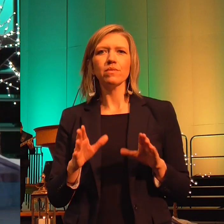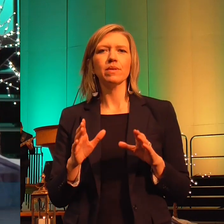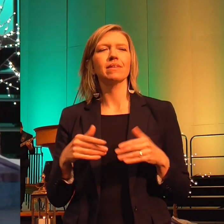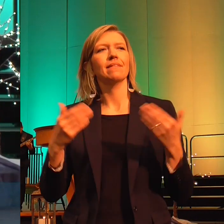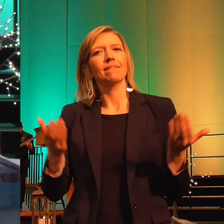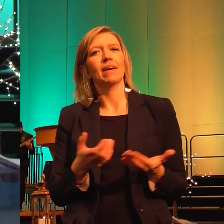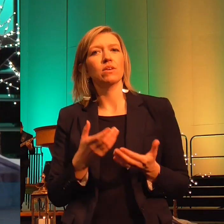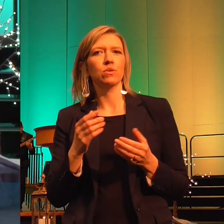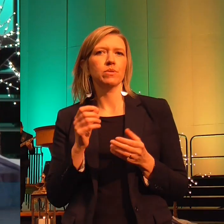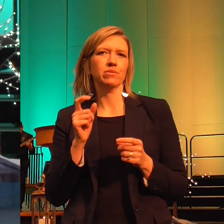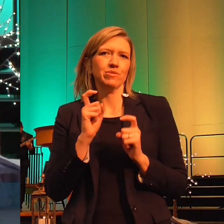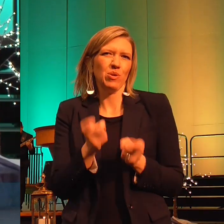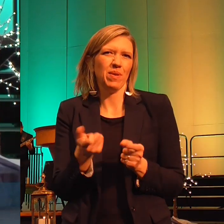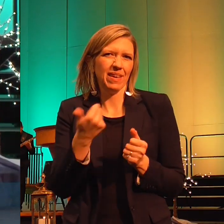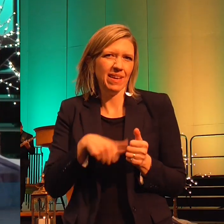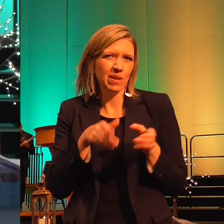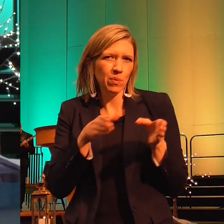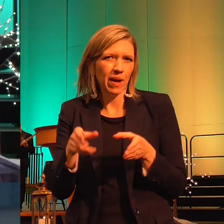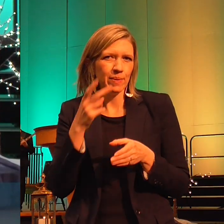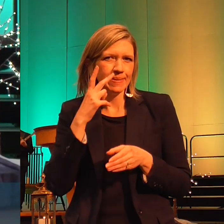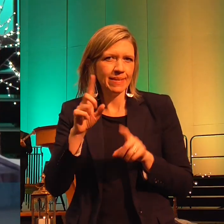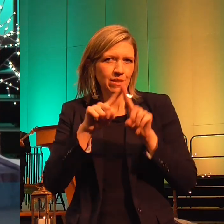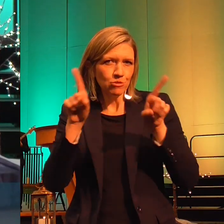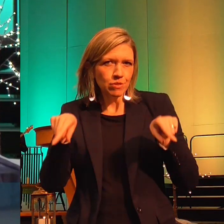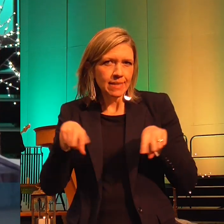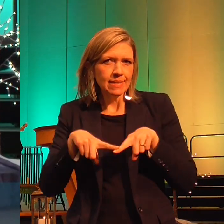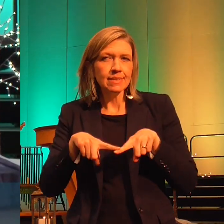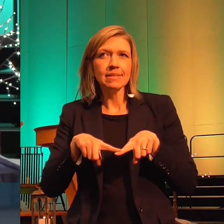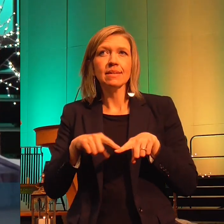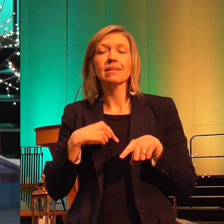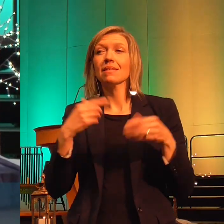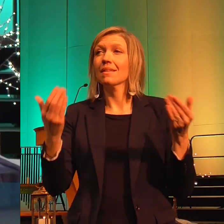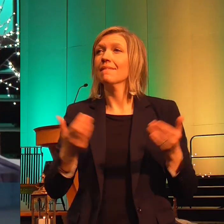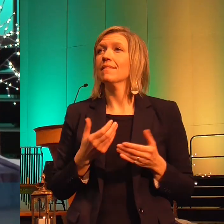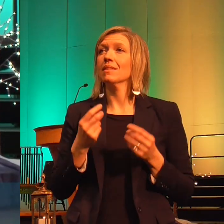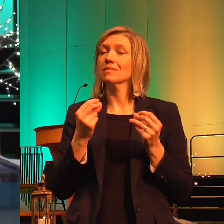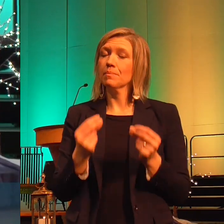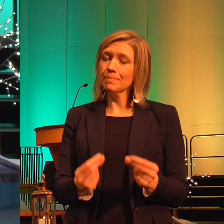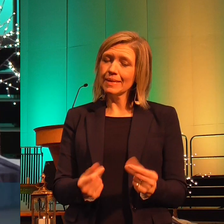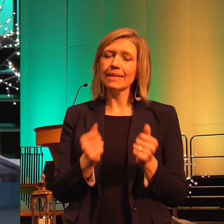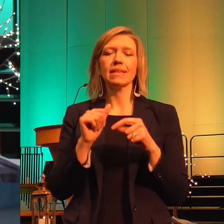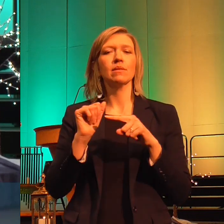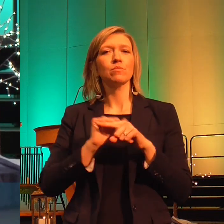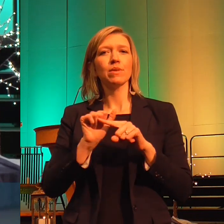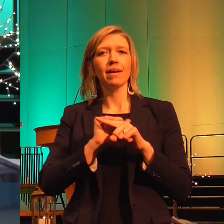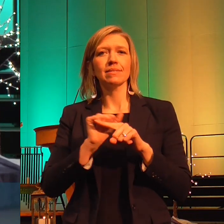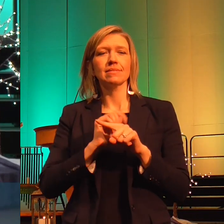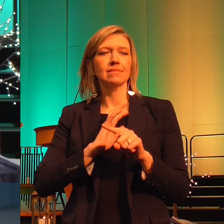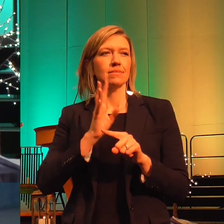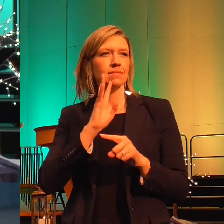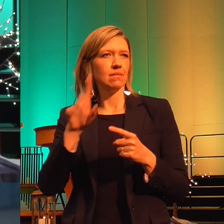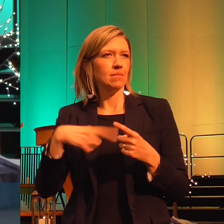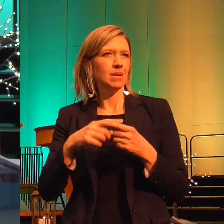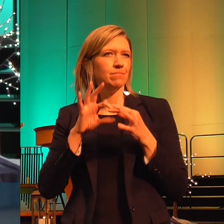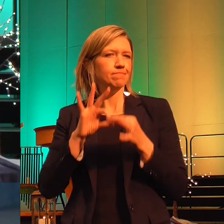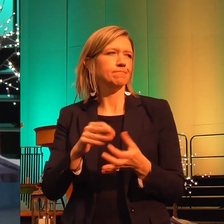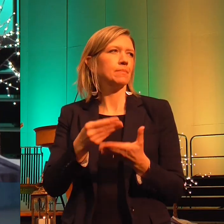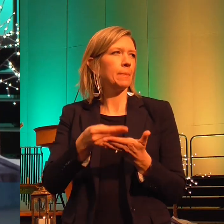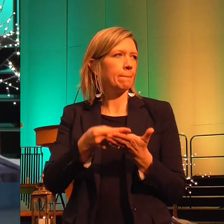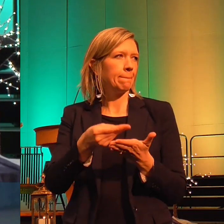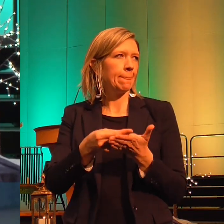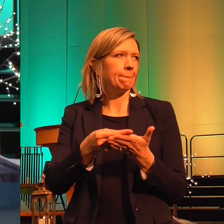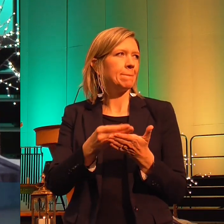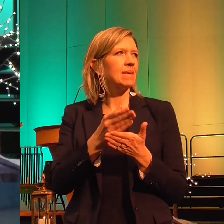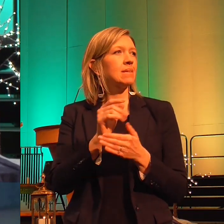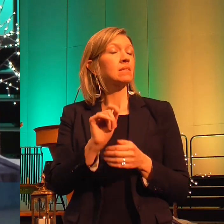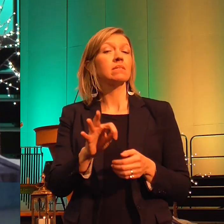on the screen. And I would invite us to immediately put into practice what we've been talking about around finances. If there is